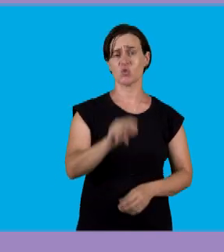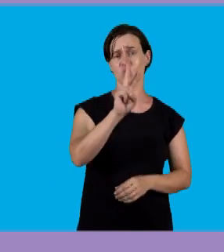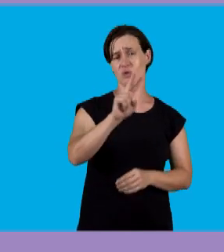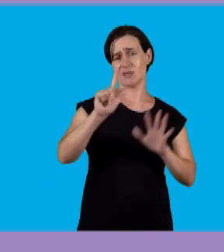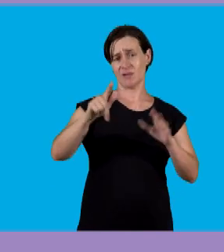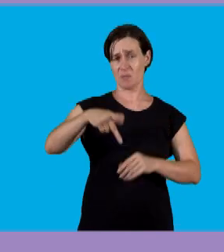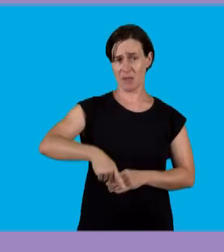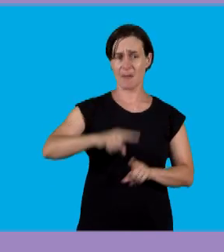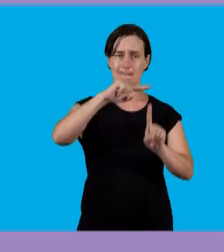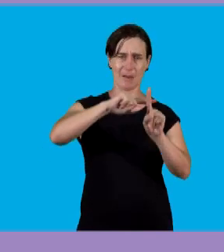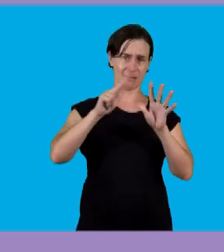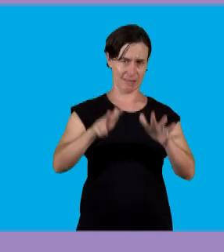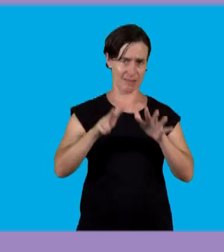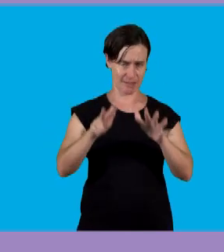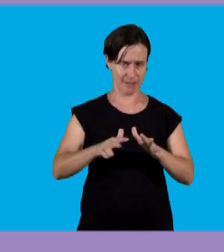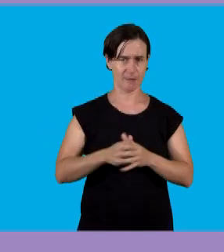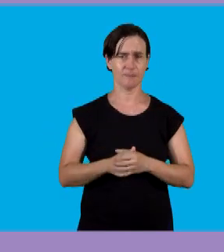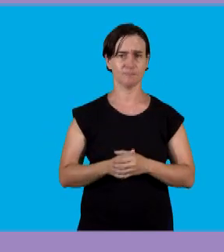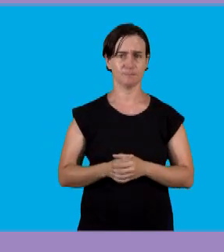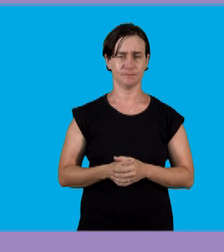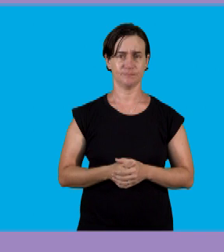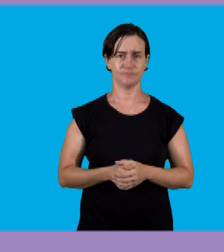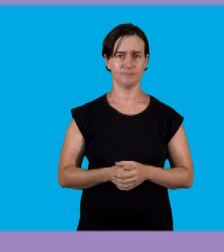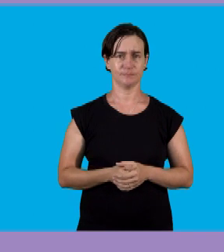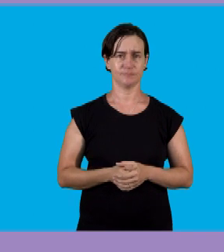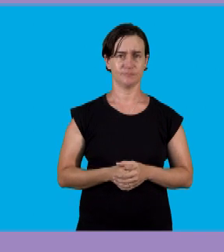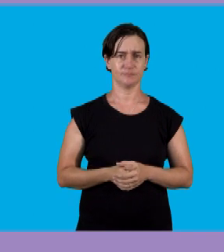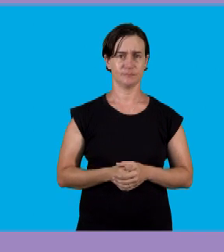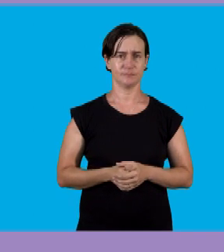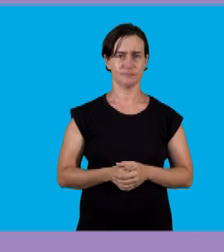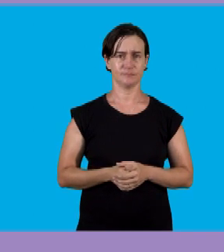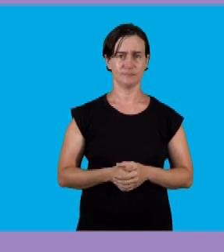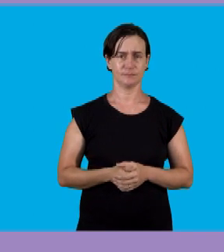is 27p plus 18.